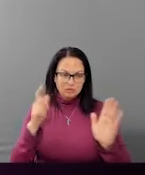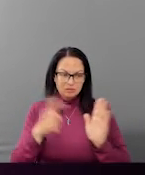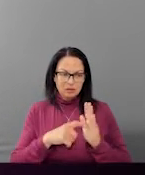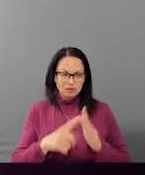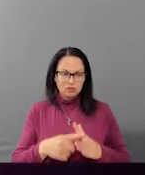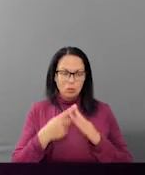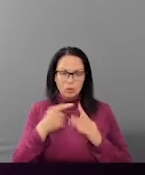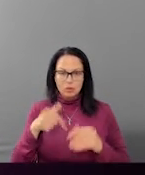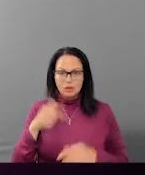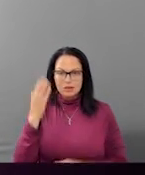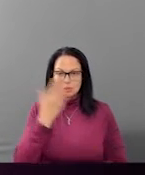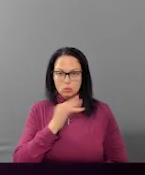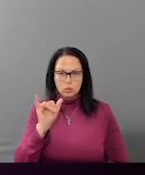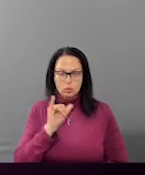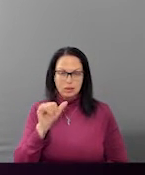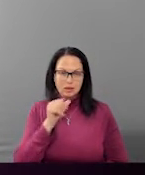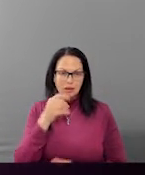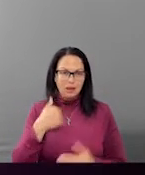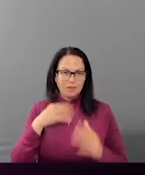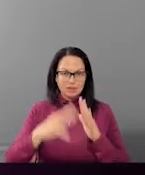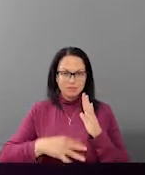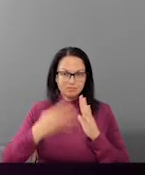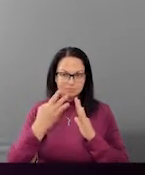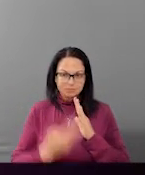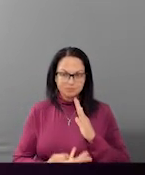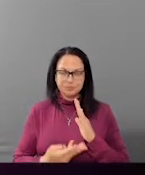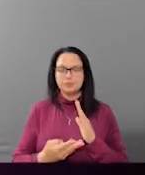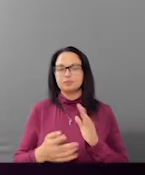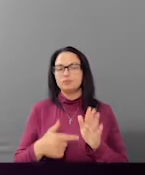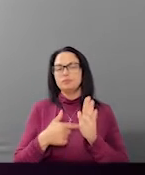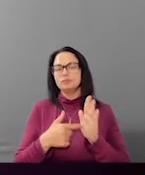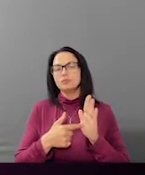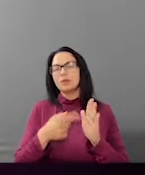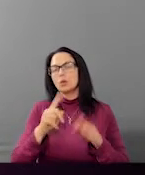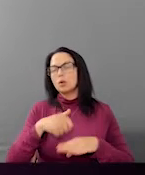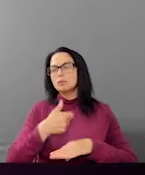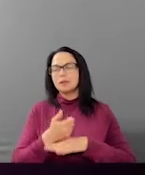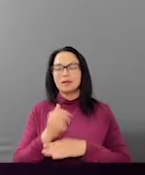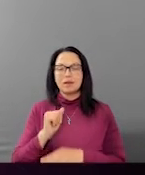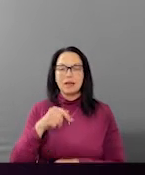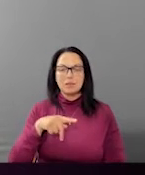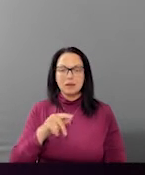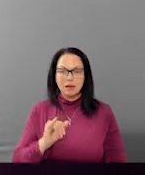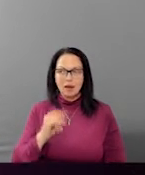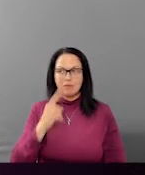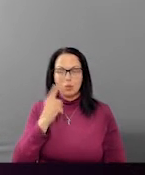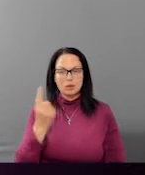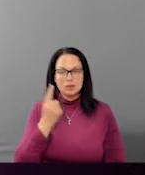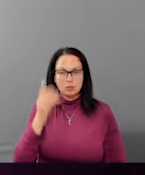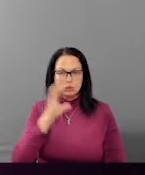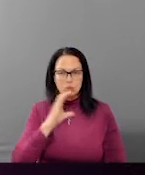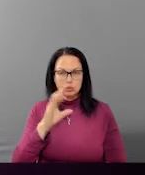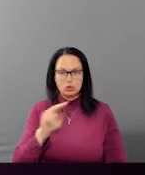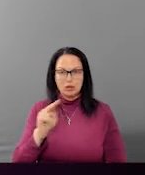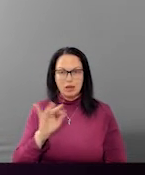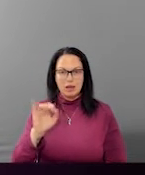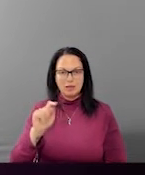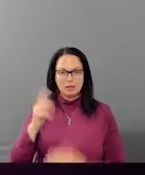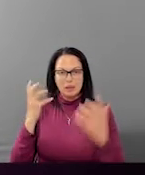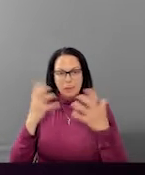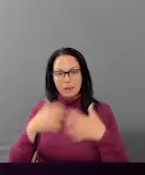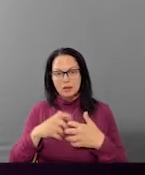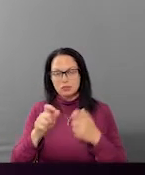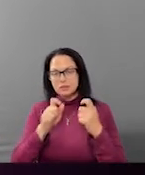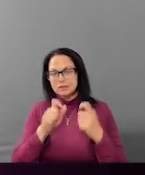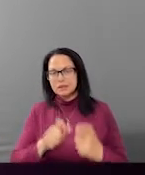would look like without the graph. So let's say that you wanted to build an API for somebody to search an NFT that matches certain